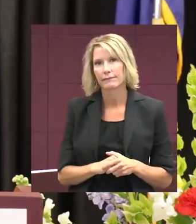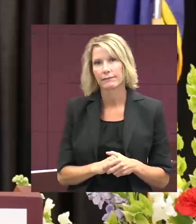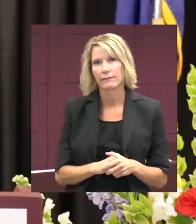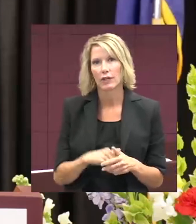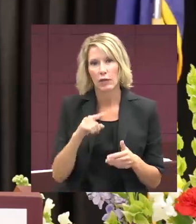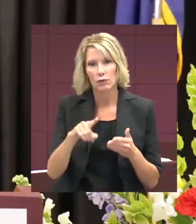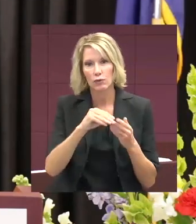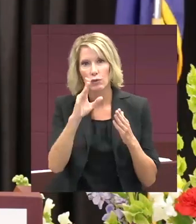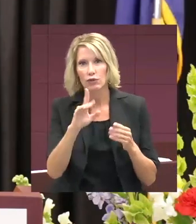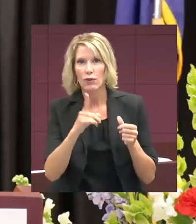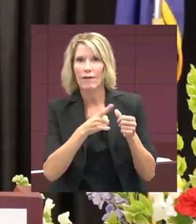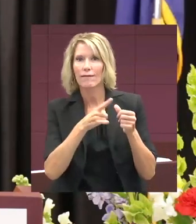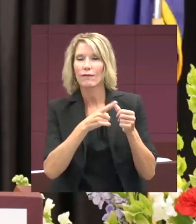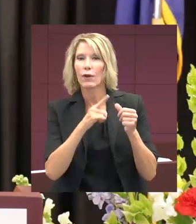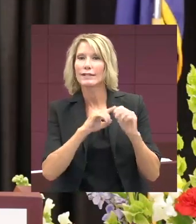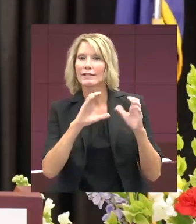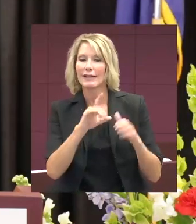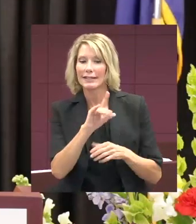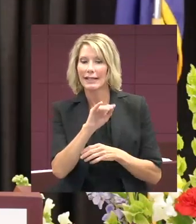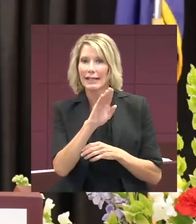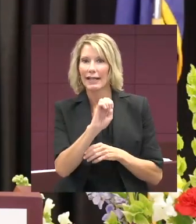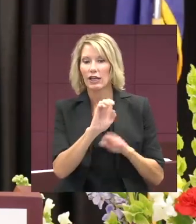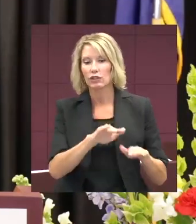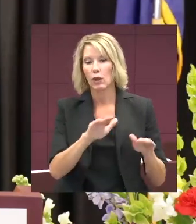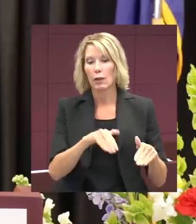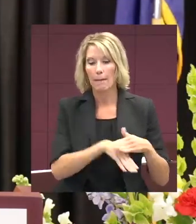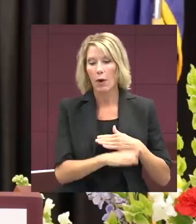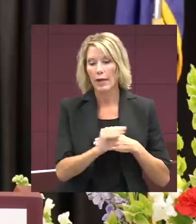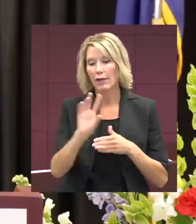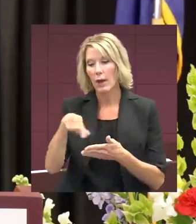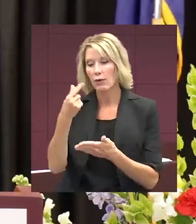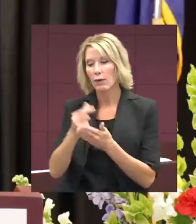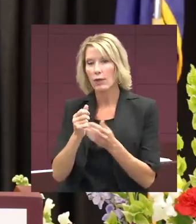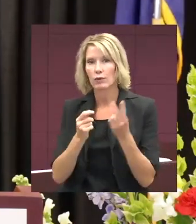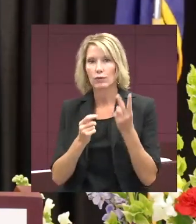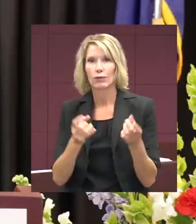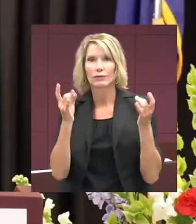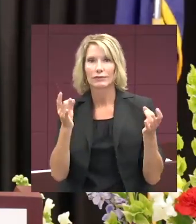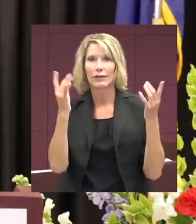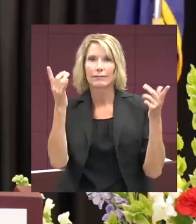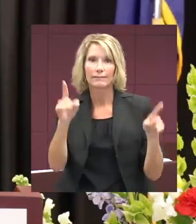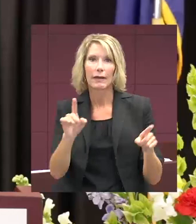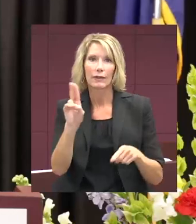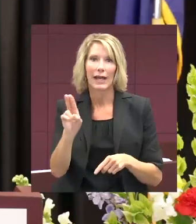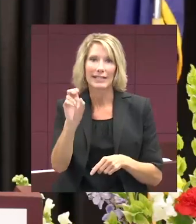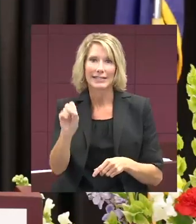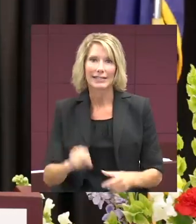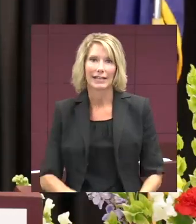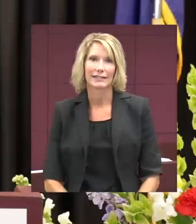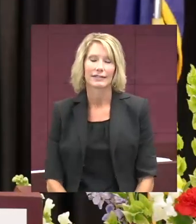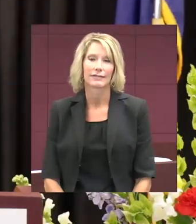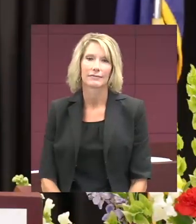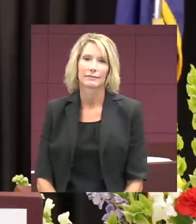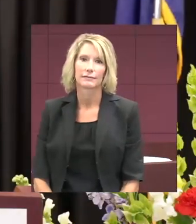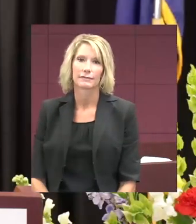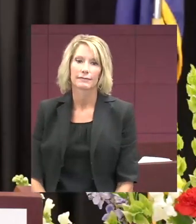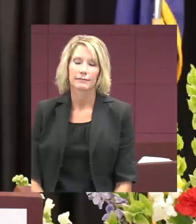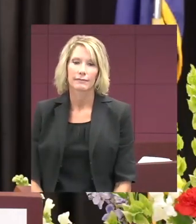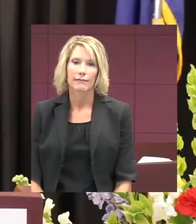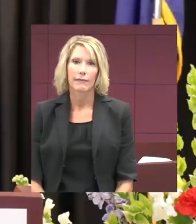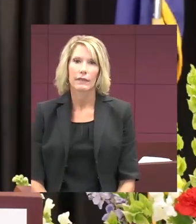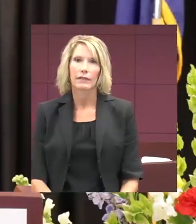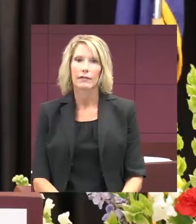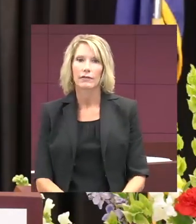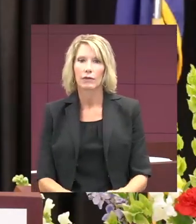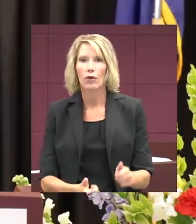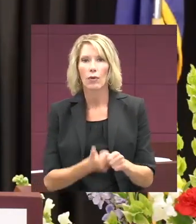are the first class of the decade, children born and graduating between two extraordinary events in the United States. But